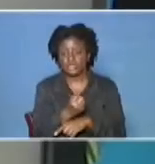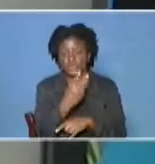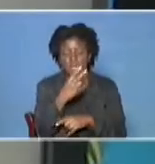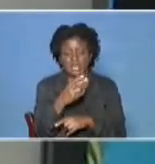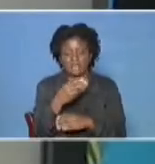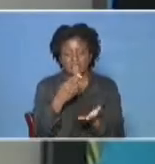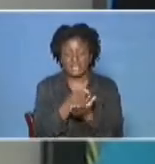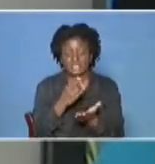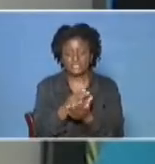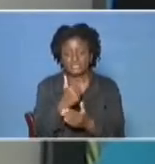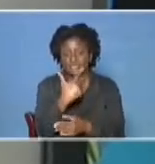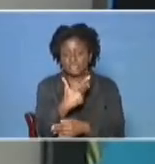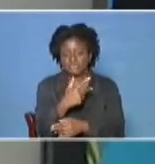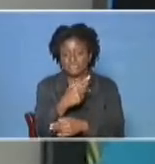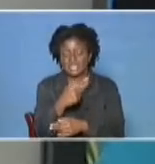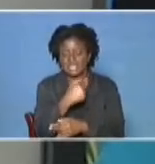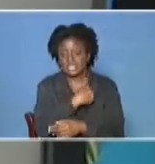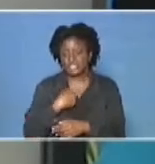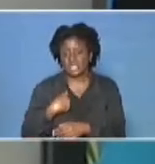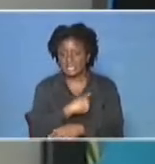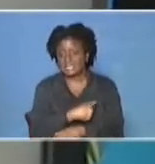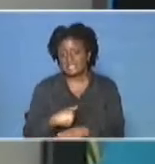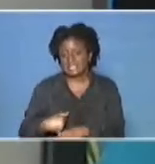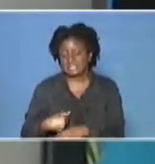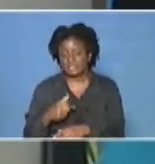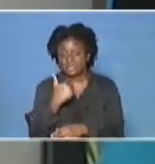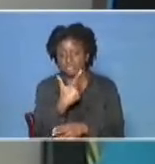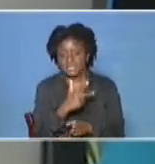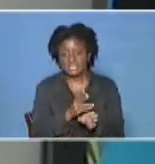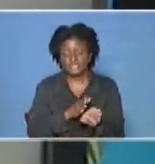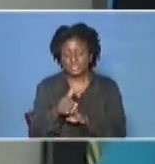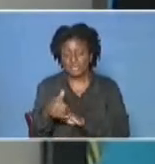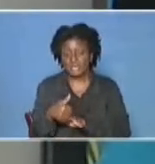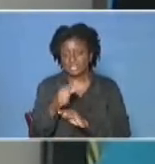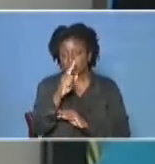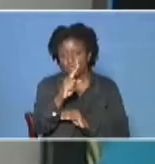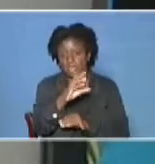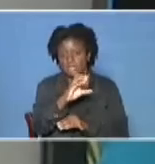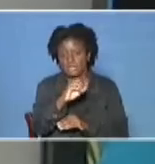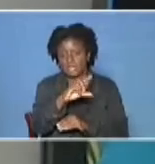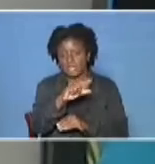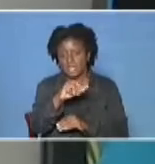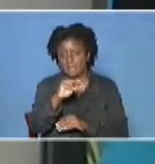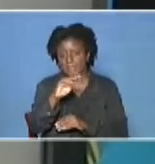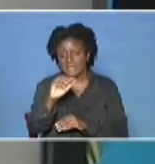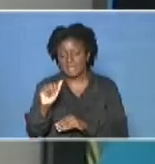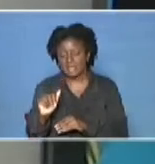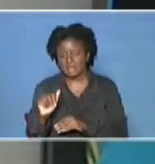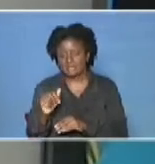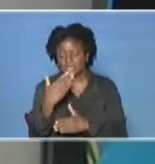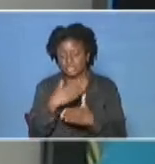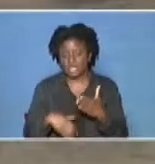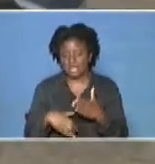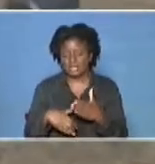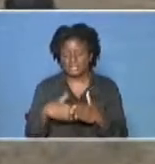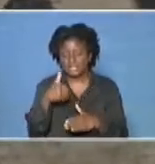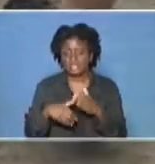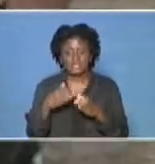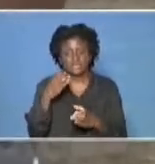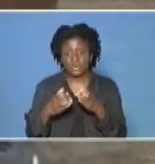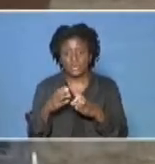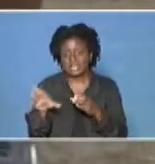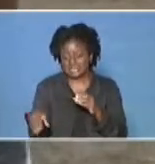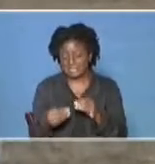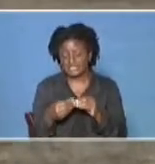3 Jamaicans, and 1 Colombian was charged before the court. Number 11 before Chief Magistrate Sabola Swain.